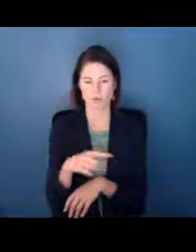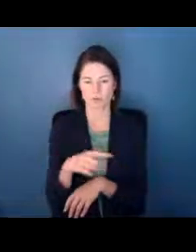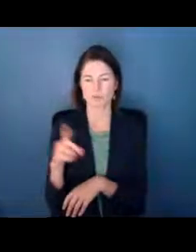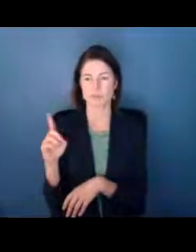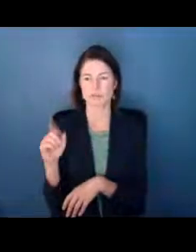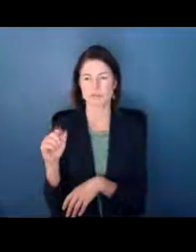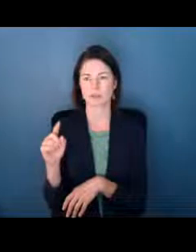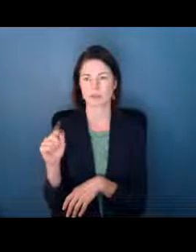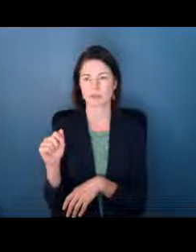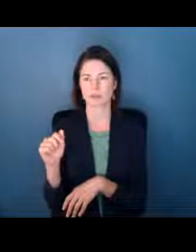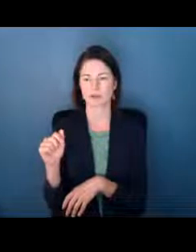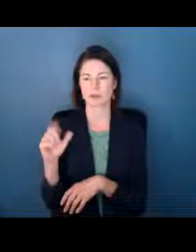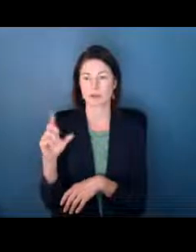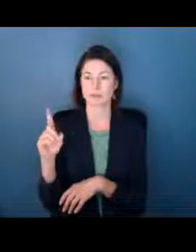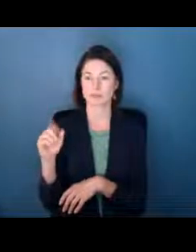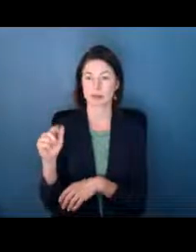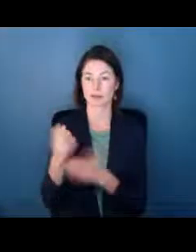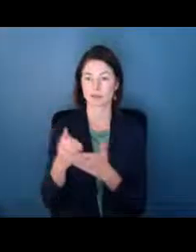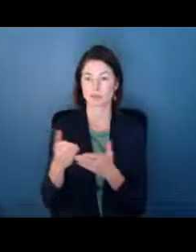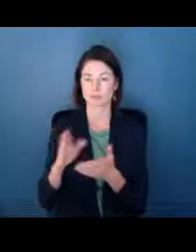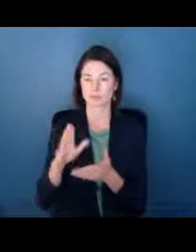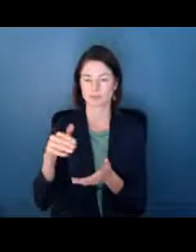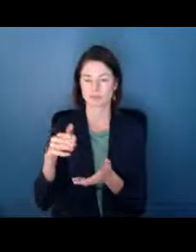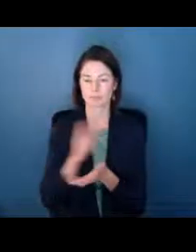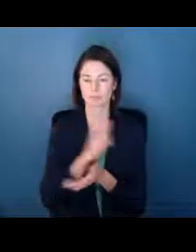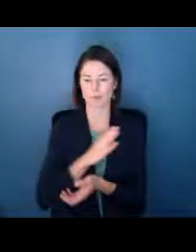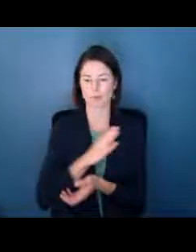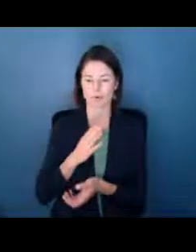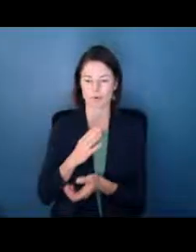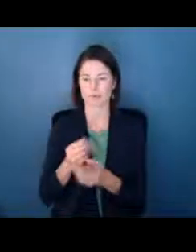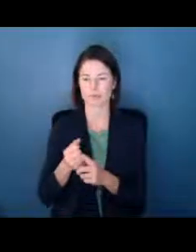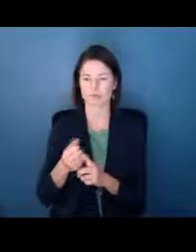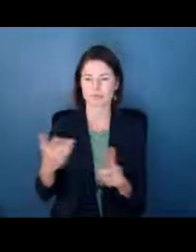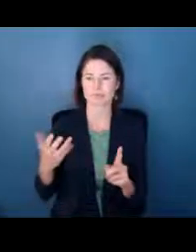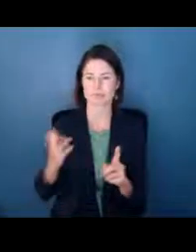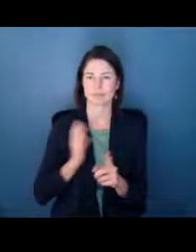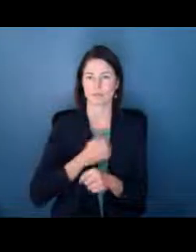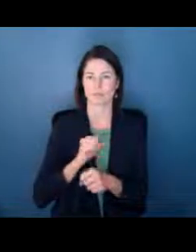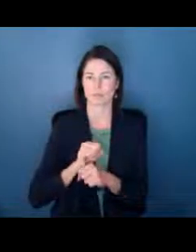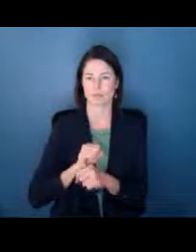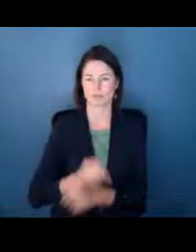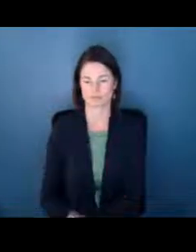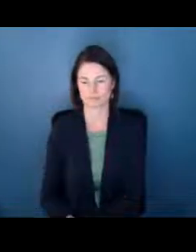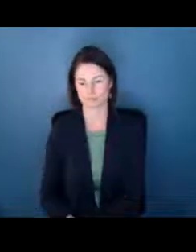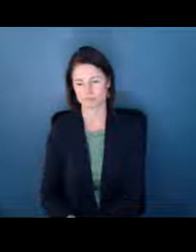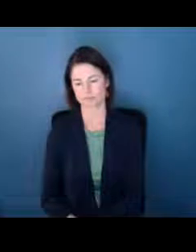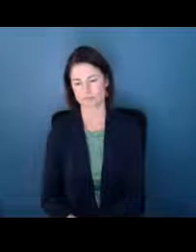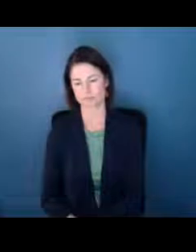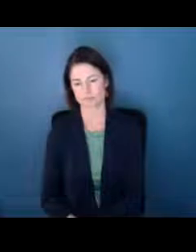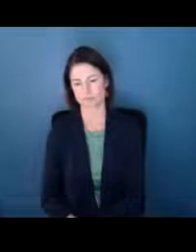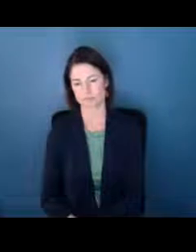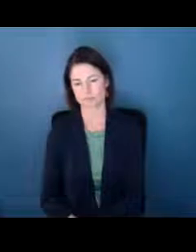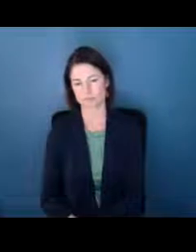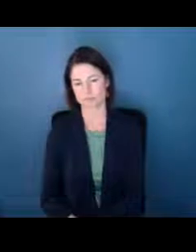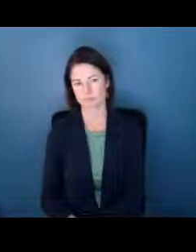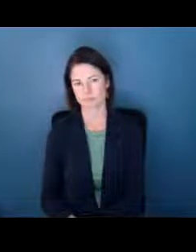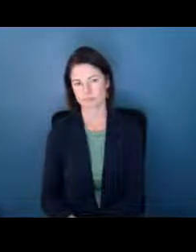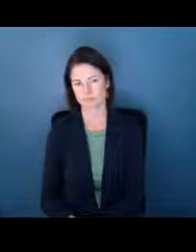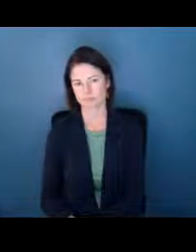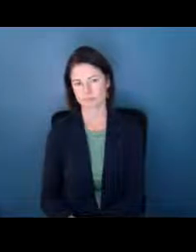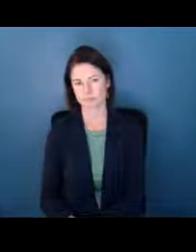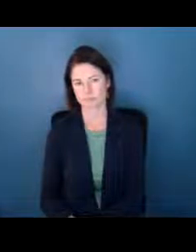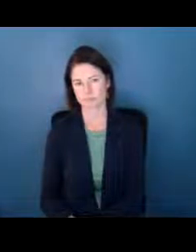to engage more deeply in the specifics of the work. And then through this time, we're